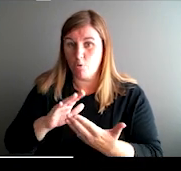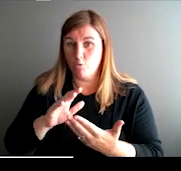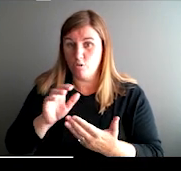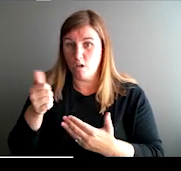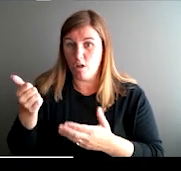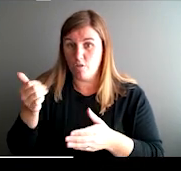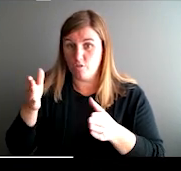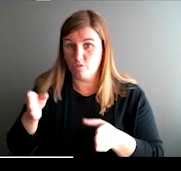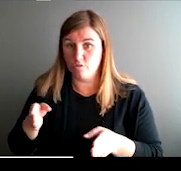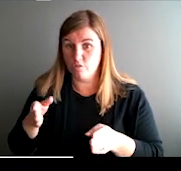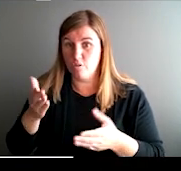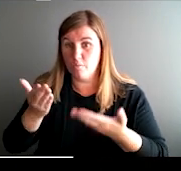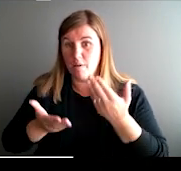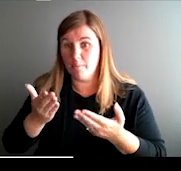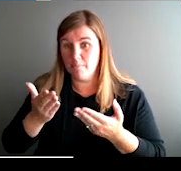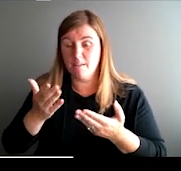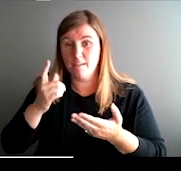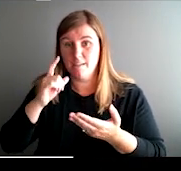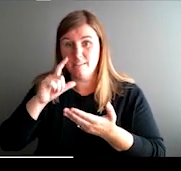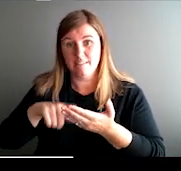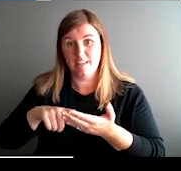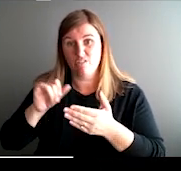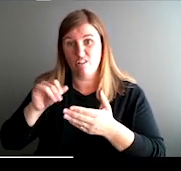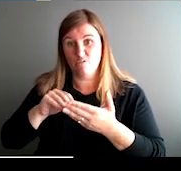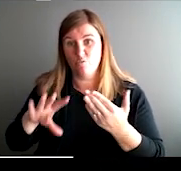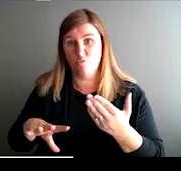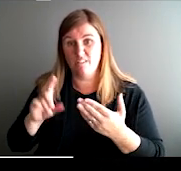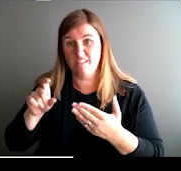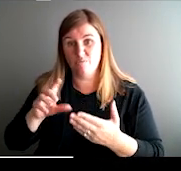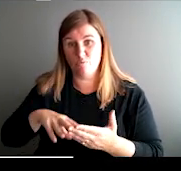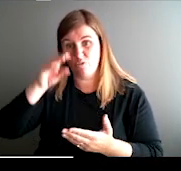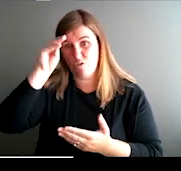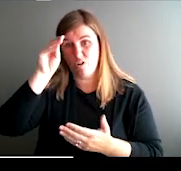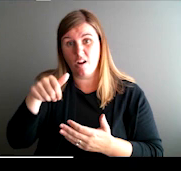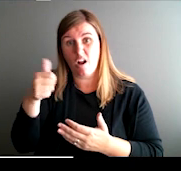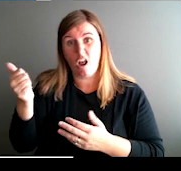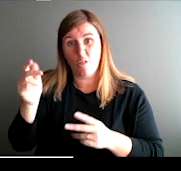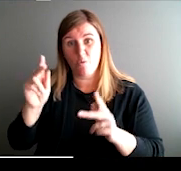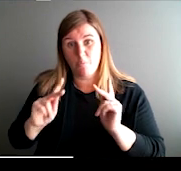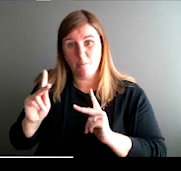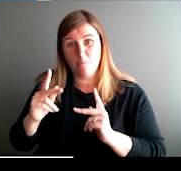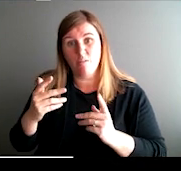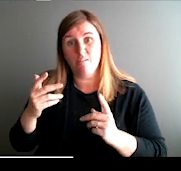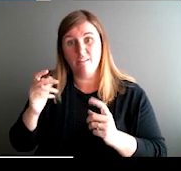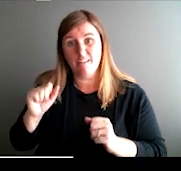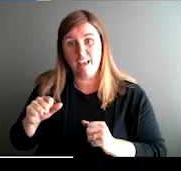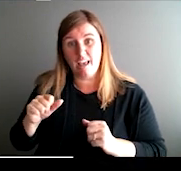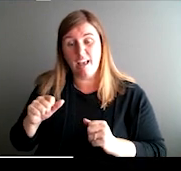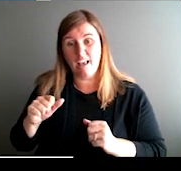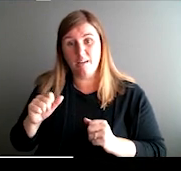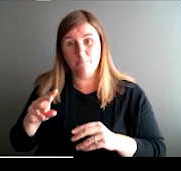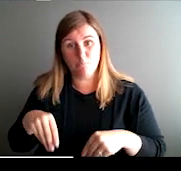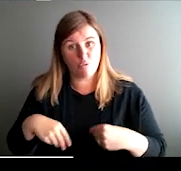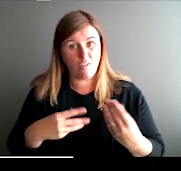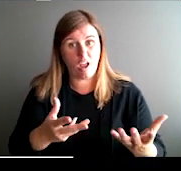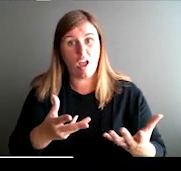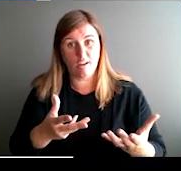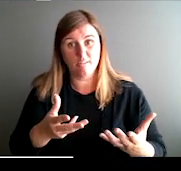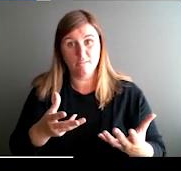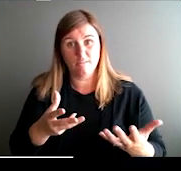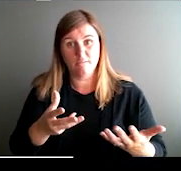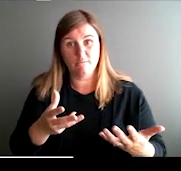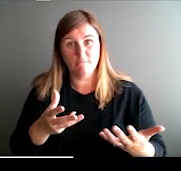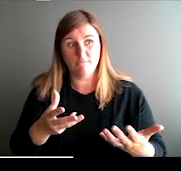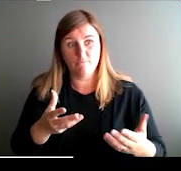others may be an indication that the student needs to learn that other people can mediate, can provide